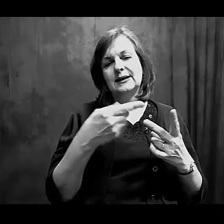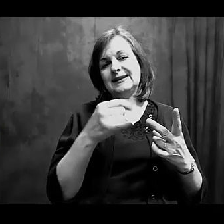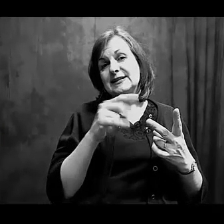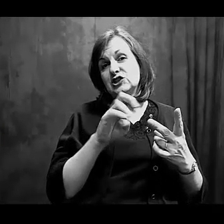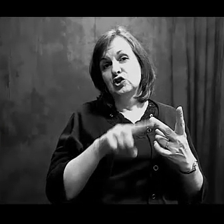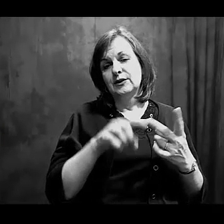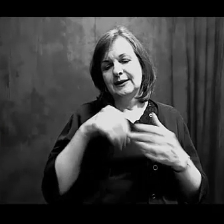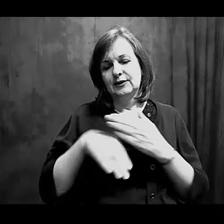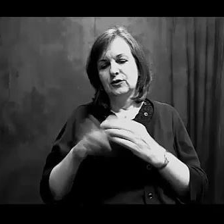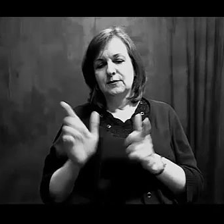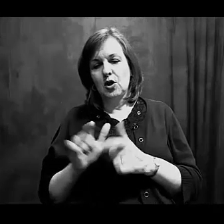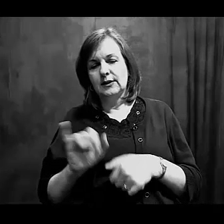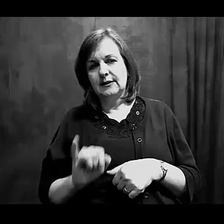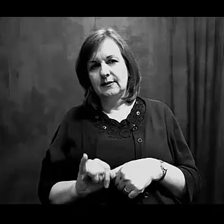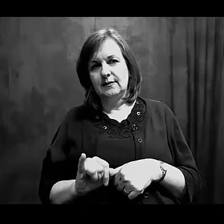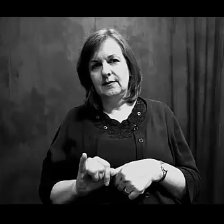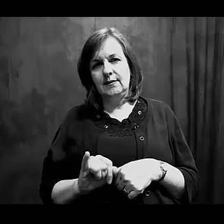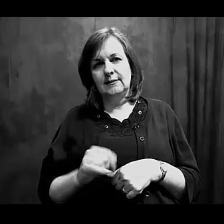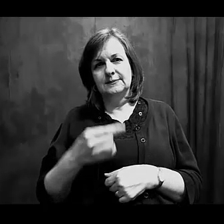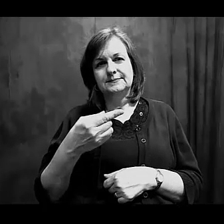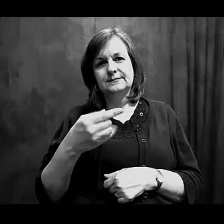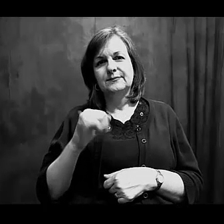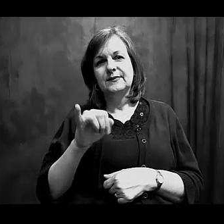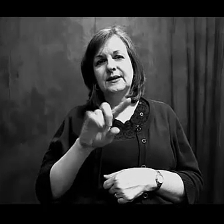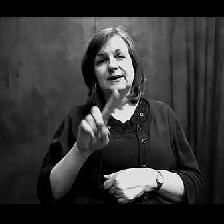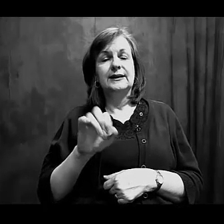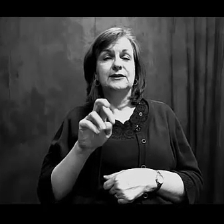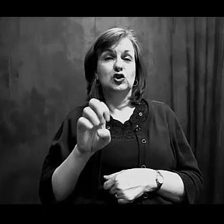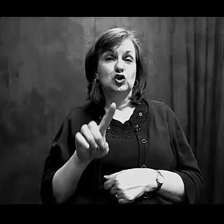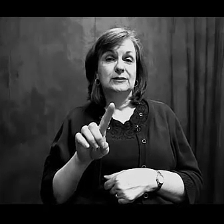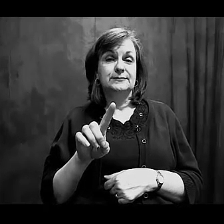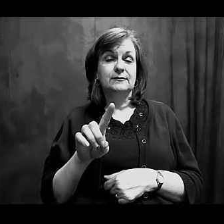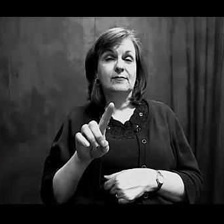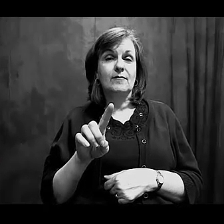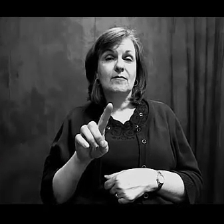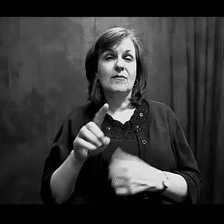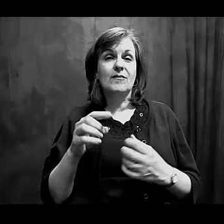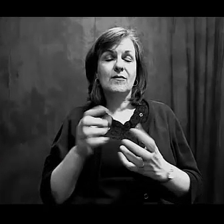intestine. The gizzard is a very muscular